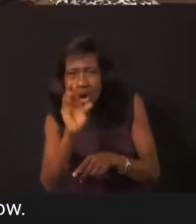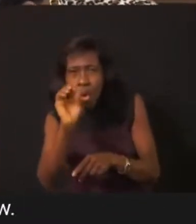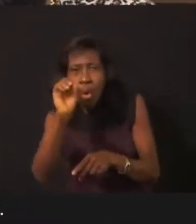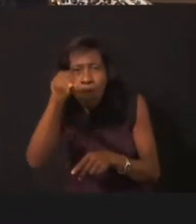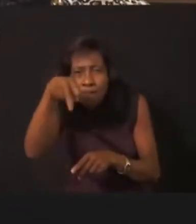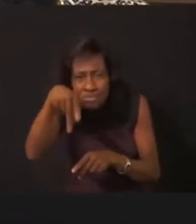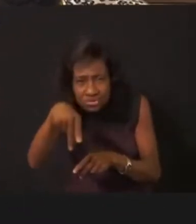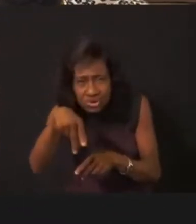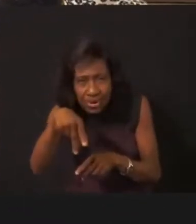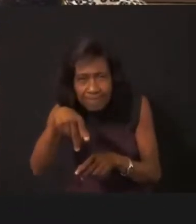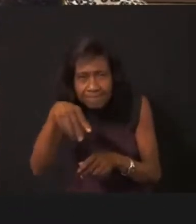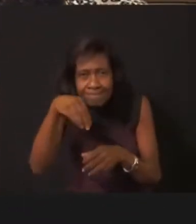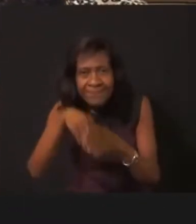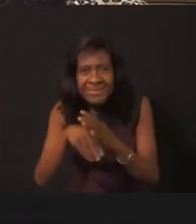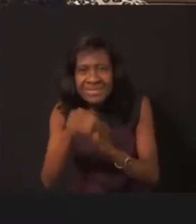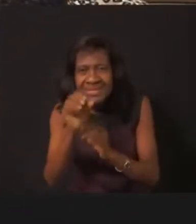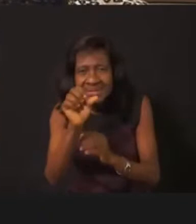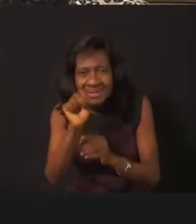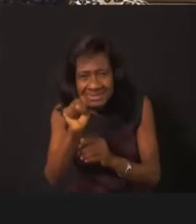4 drops into the S.